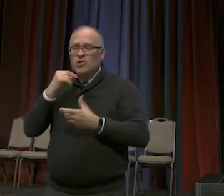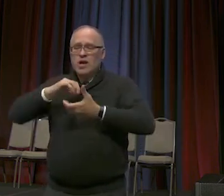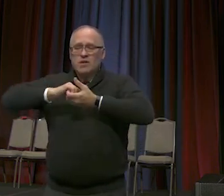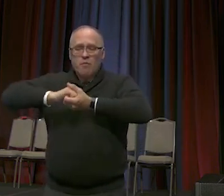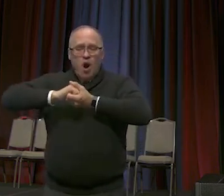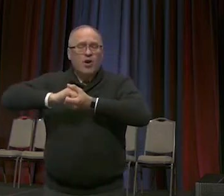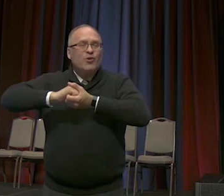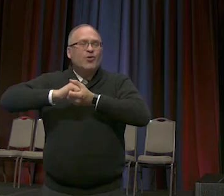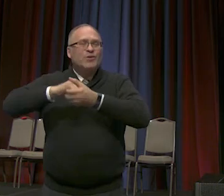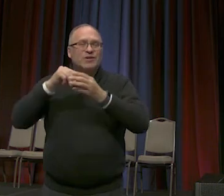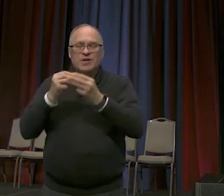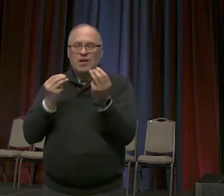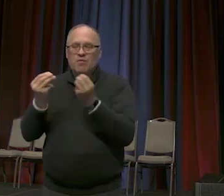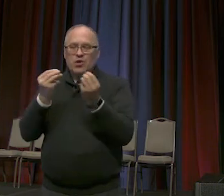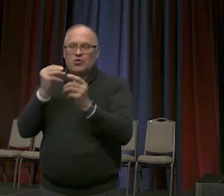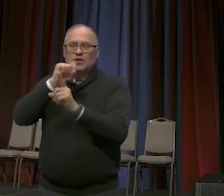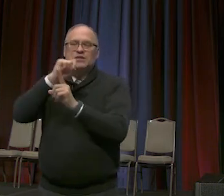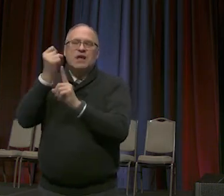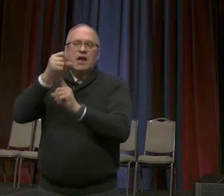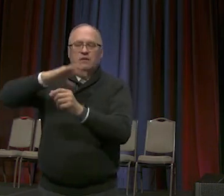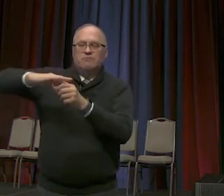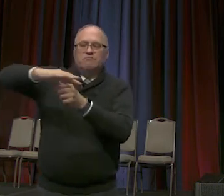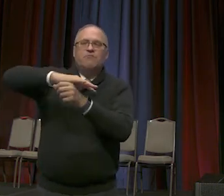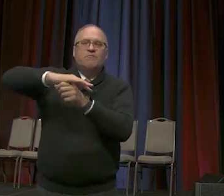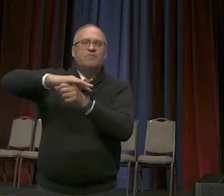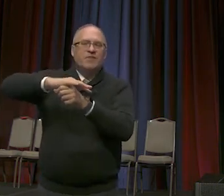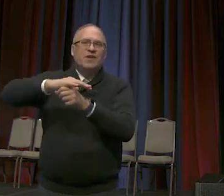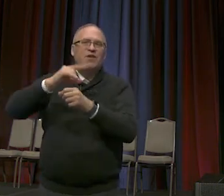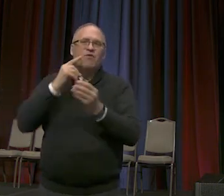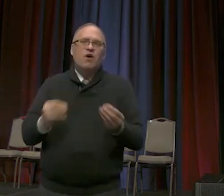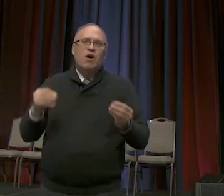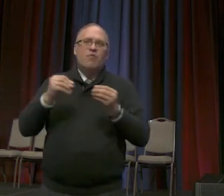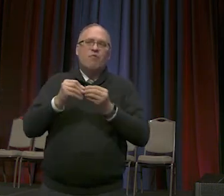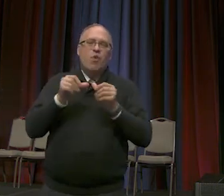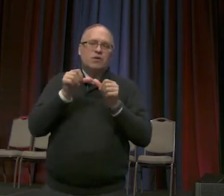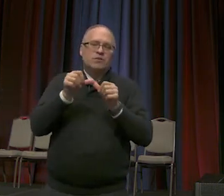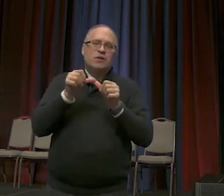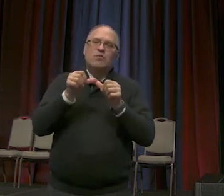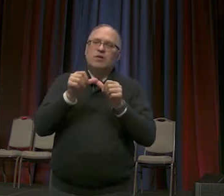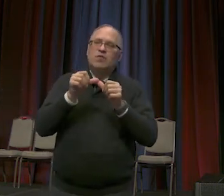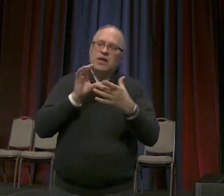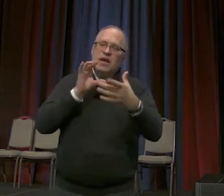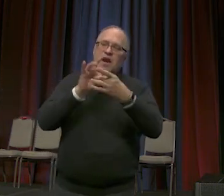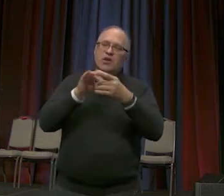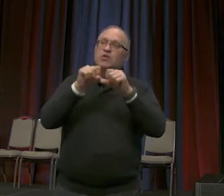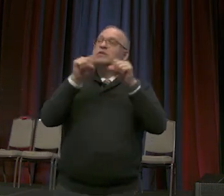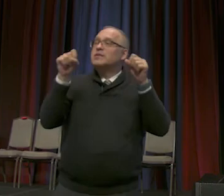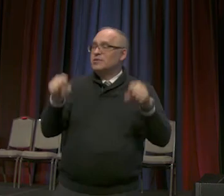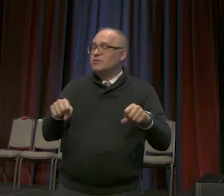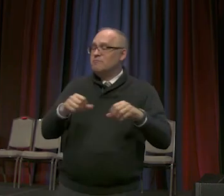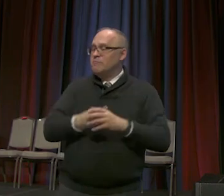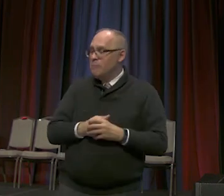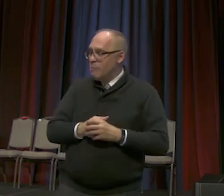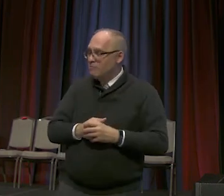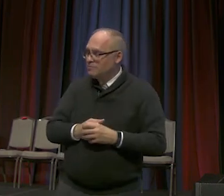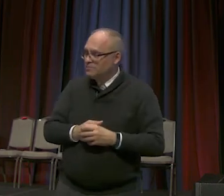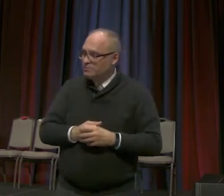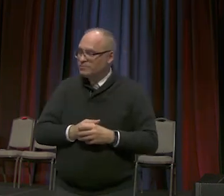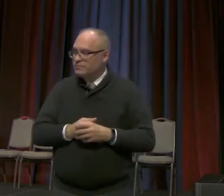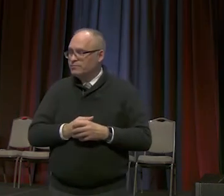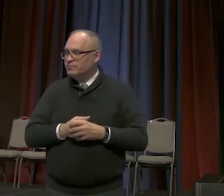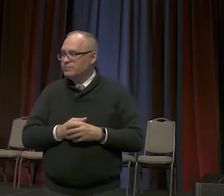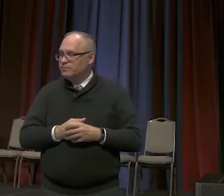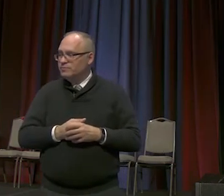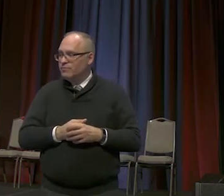ministry settings, all within a more sustainable, connectional system. The full Ministry Study